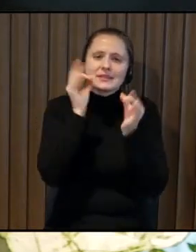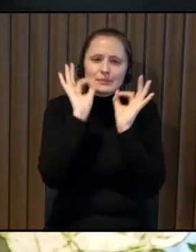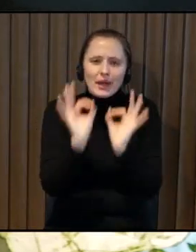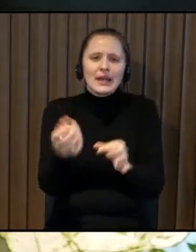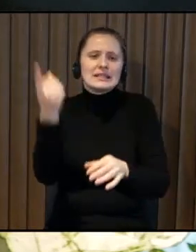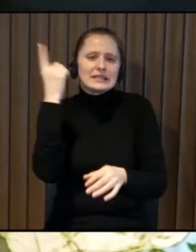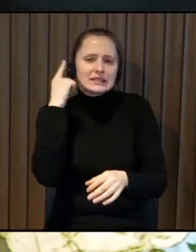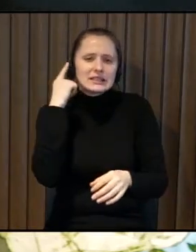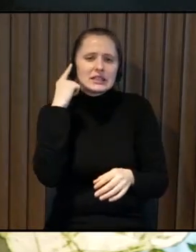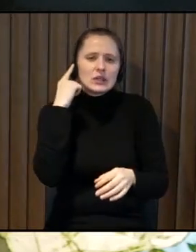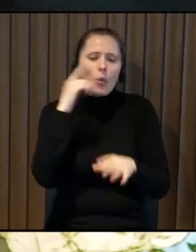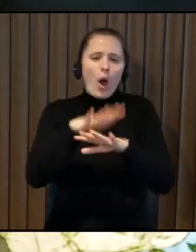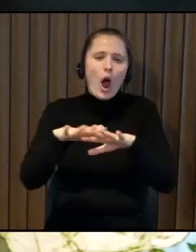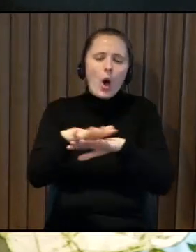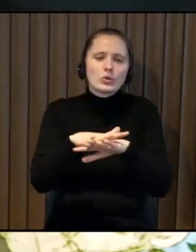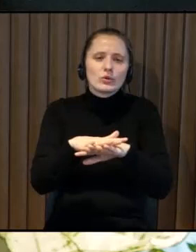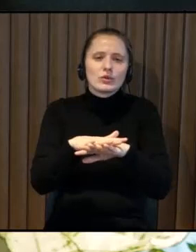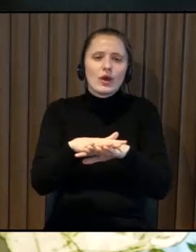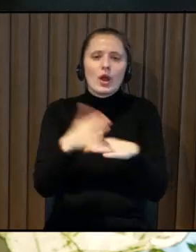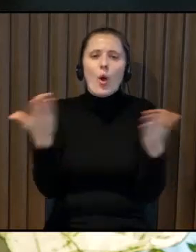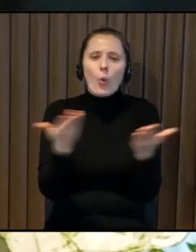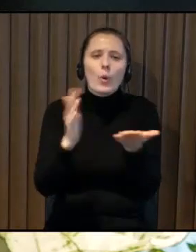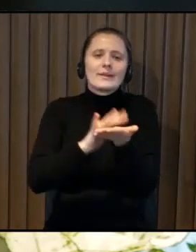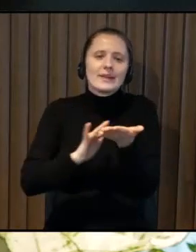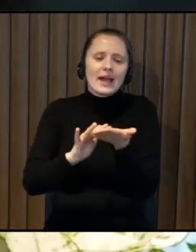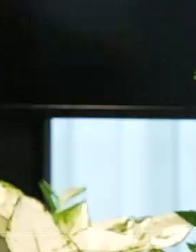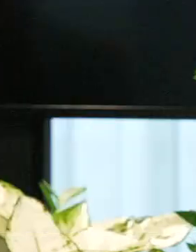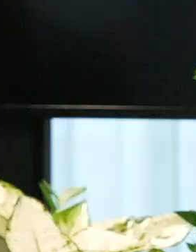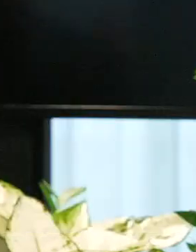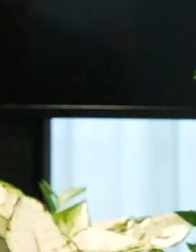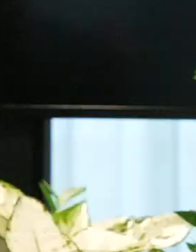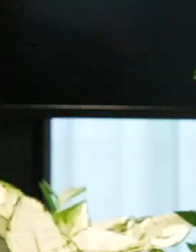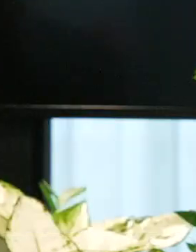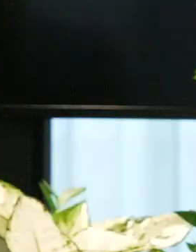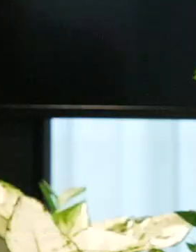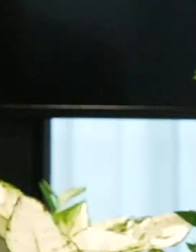in Strasdumuižu, where there are blind children, and this is the only opportunity for them. This is